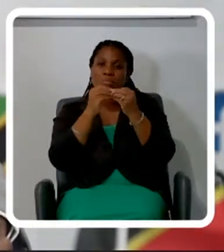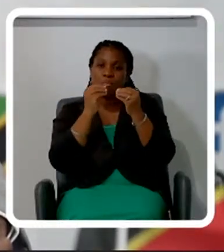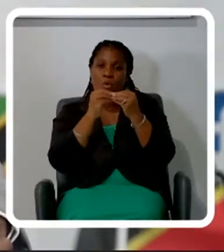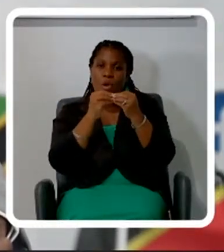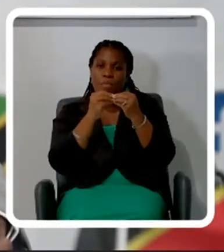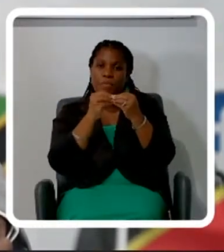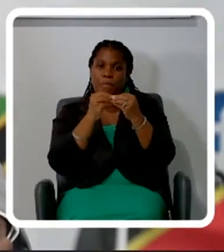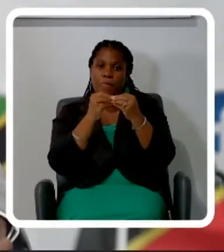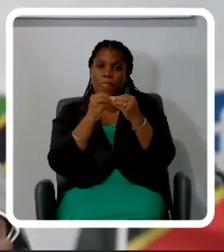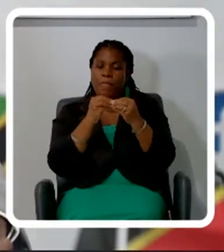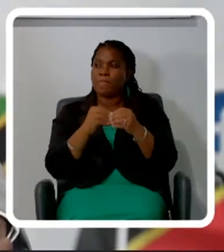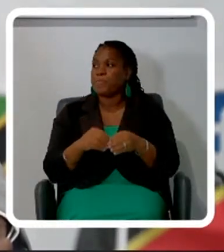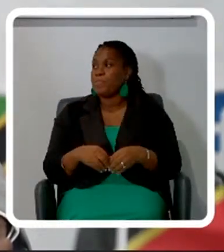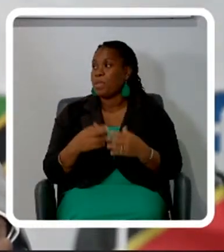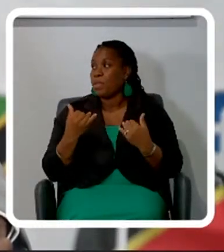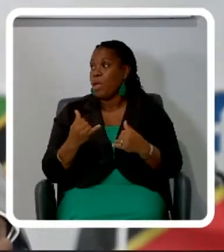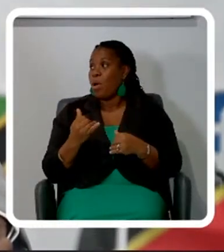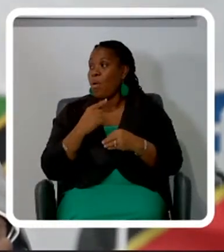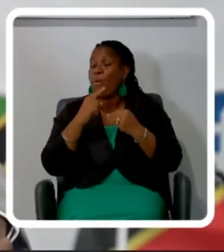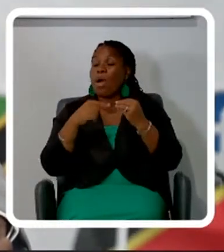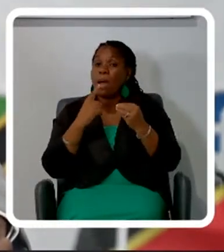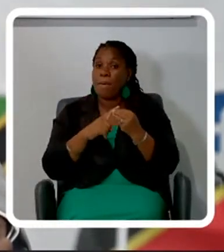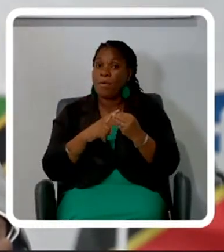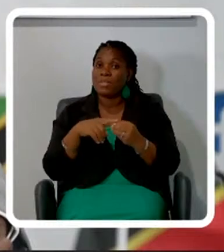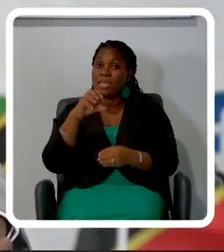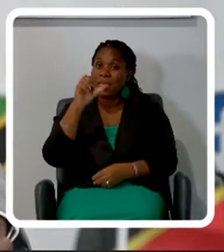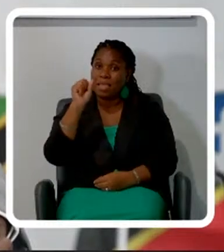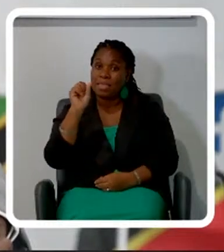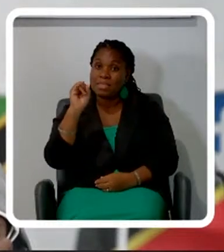with respect to the SIDF matter